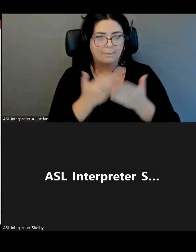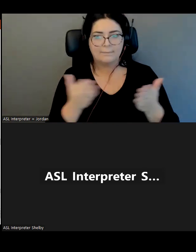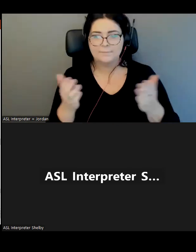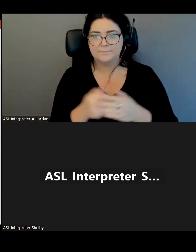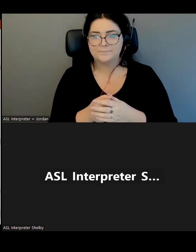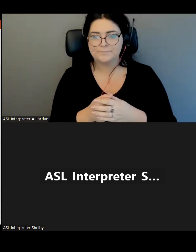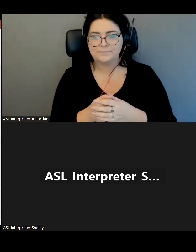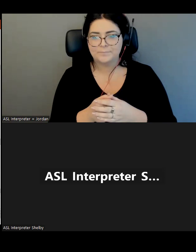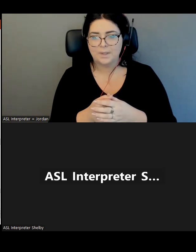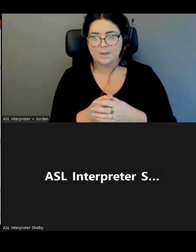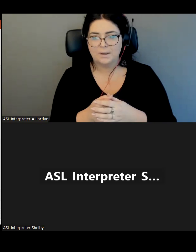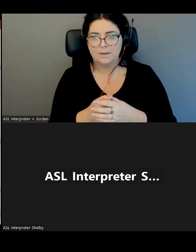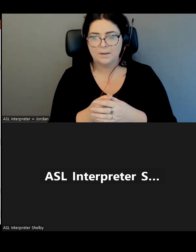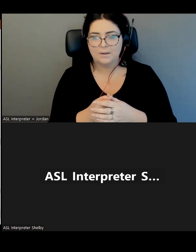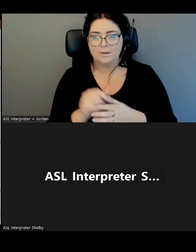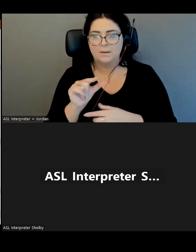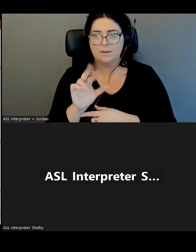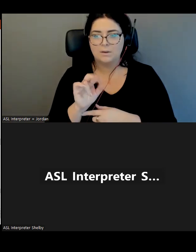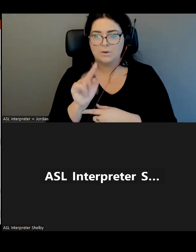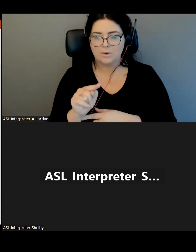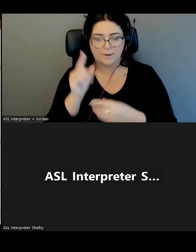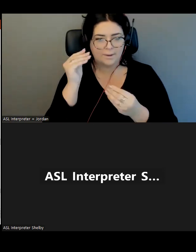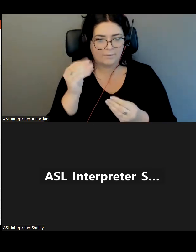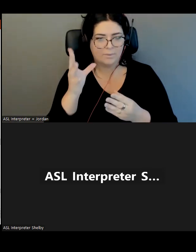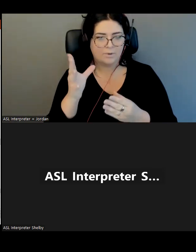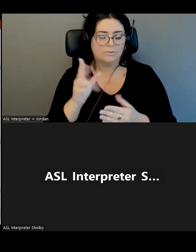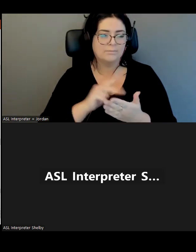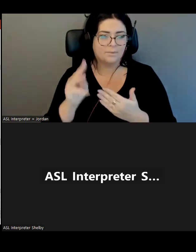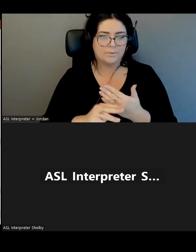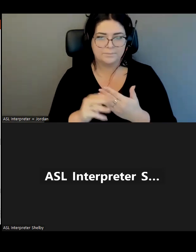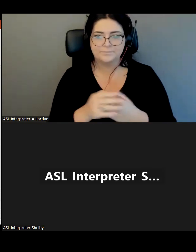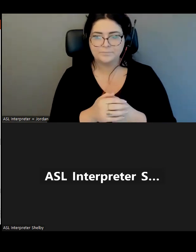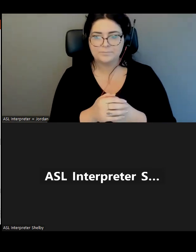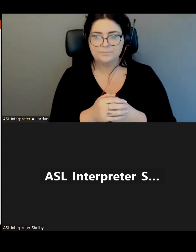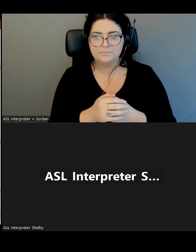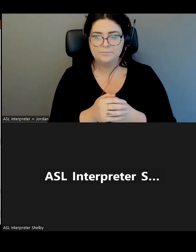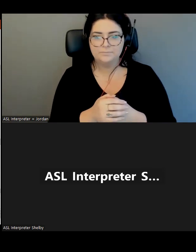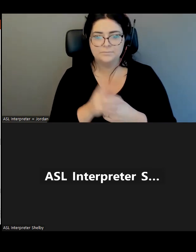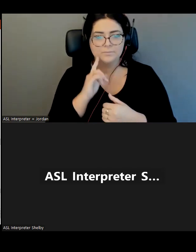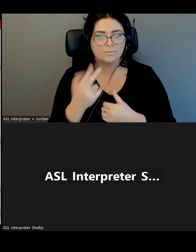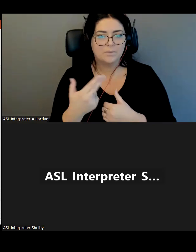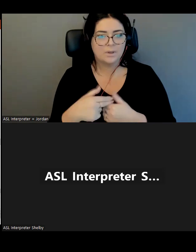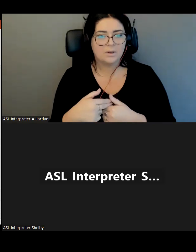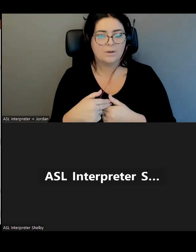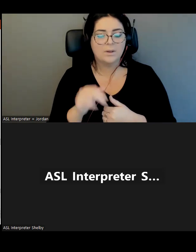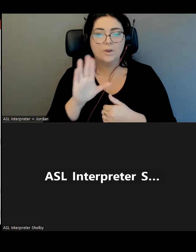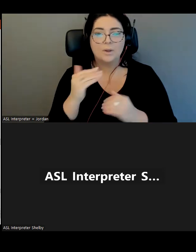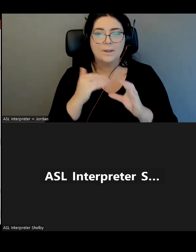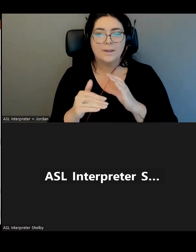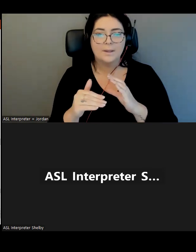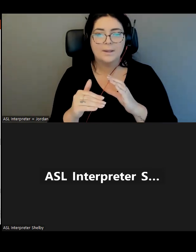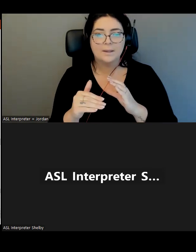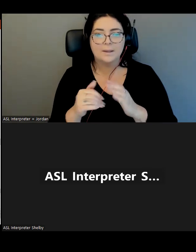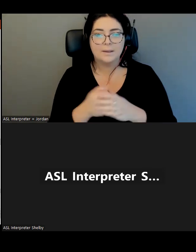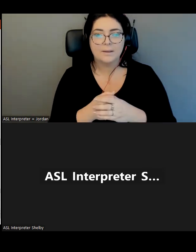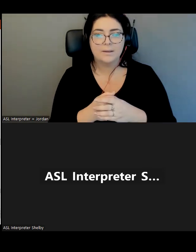things, or like our grant information when we do our grants programs. So if you want to join, the only thing I'll tell you is in your email, if you know where